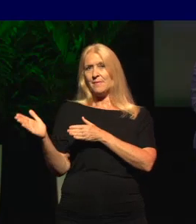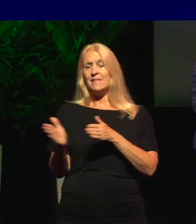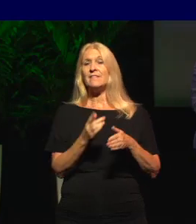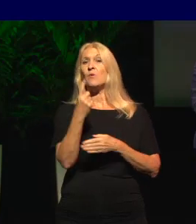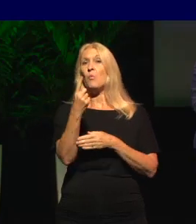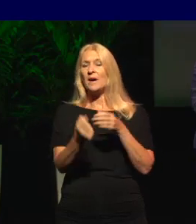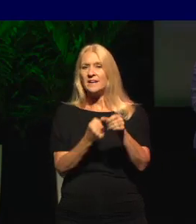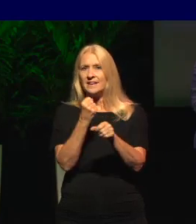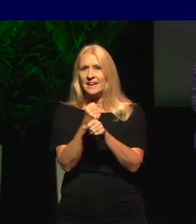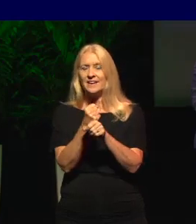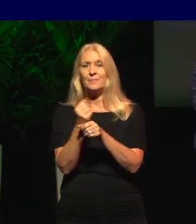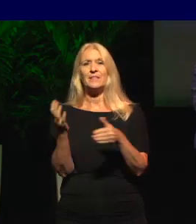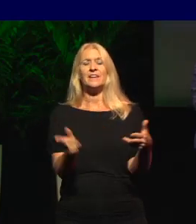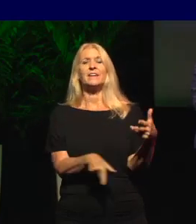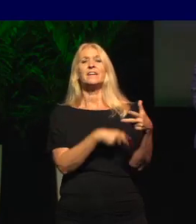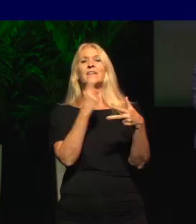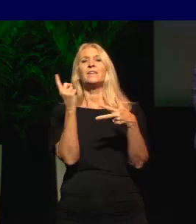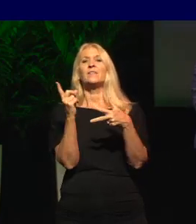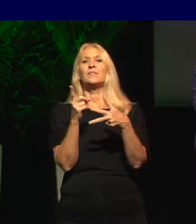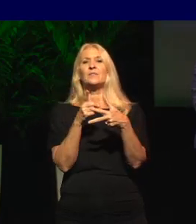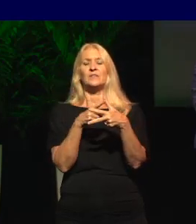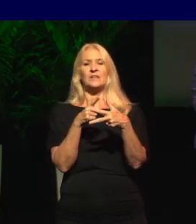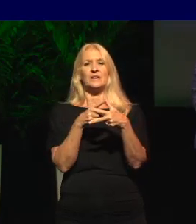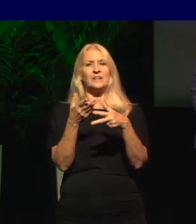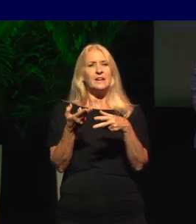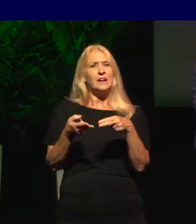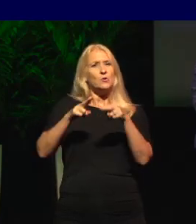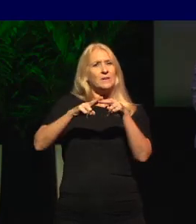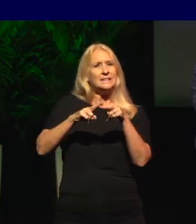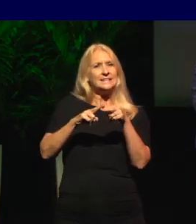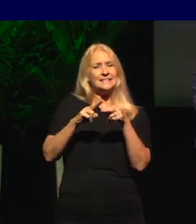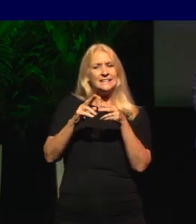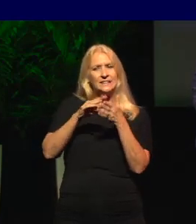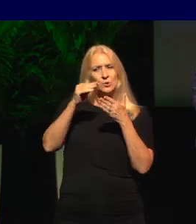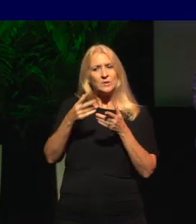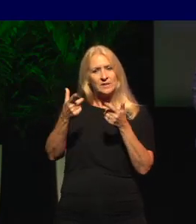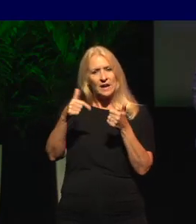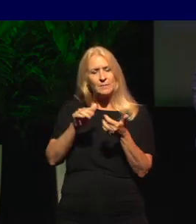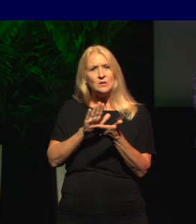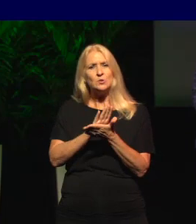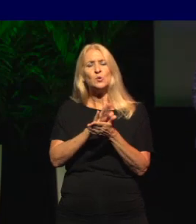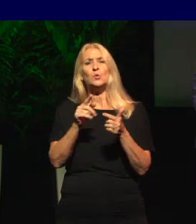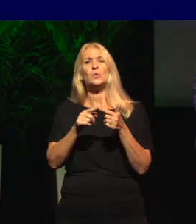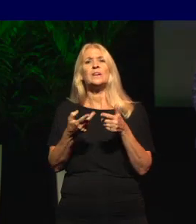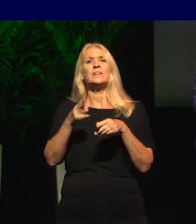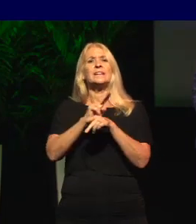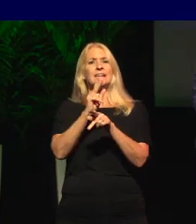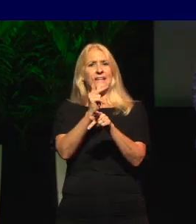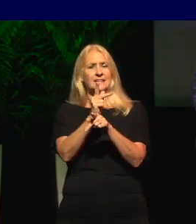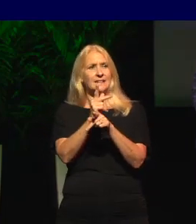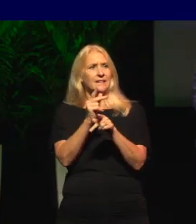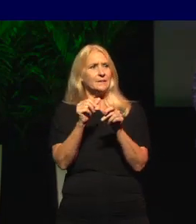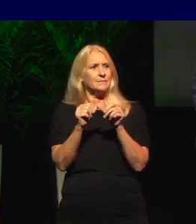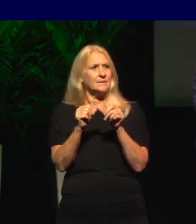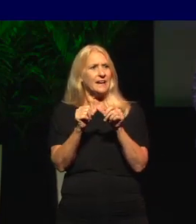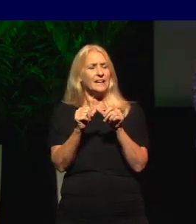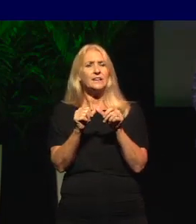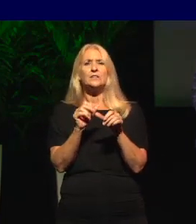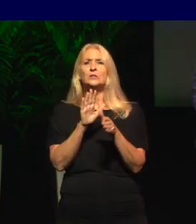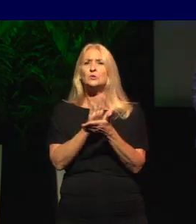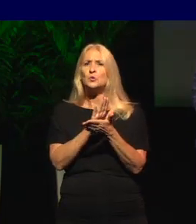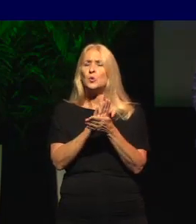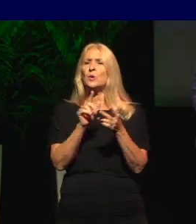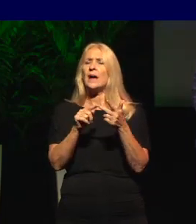plan. And those priorities are increasing enrollment, increasing retention and completion, and improving some of